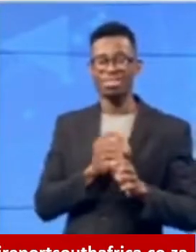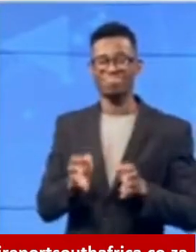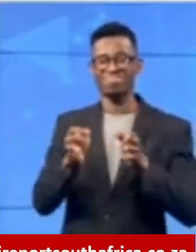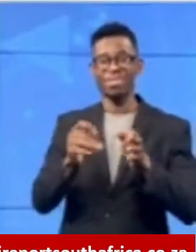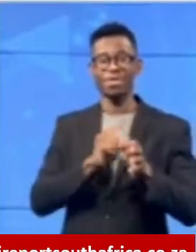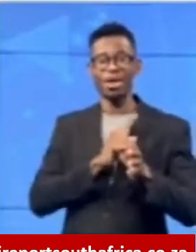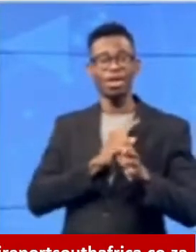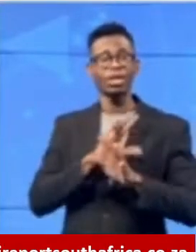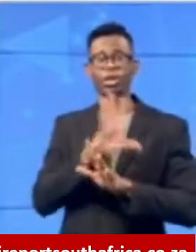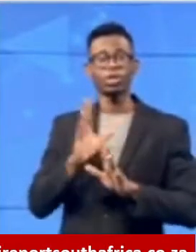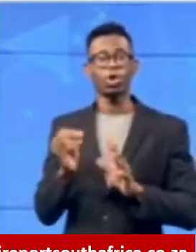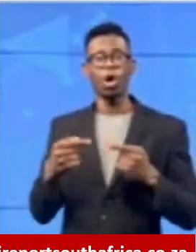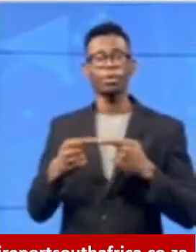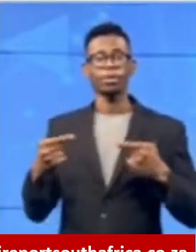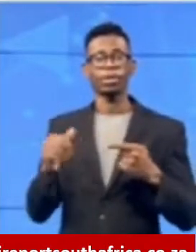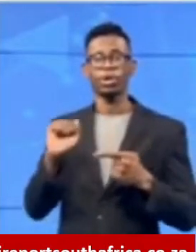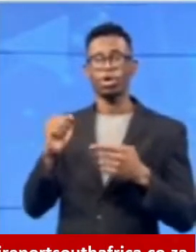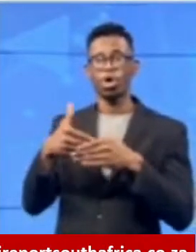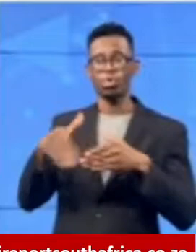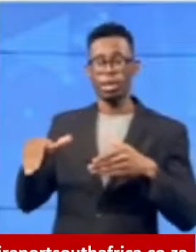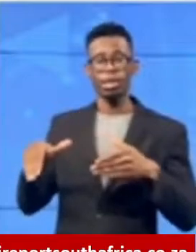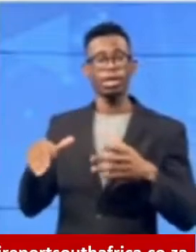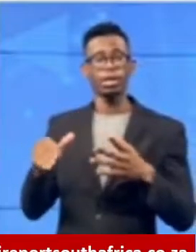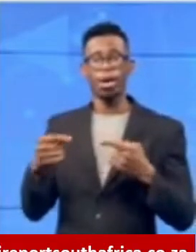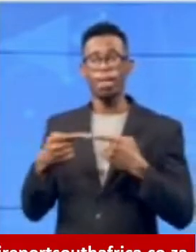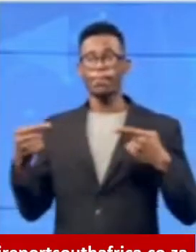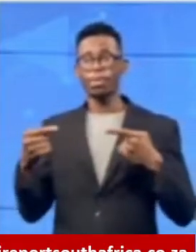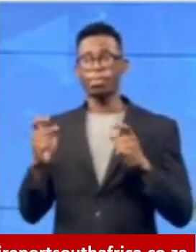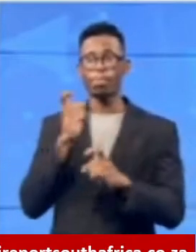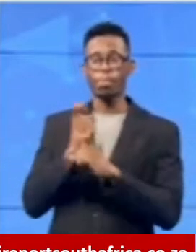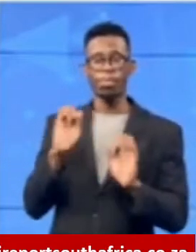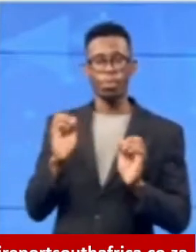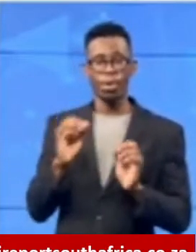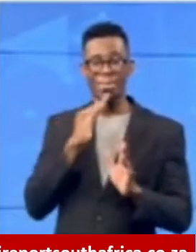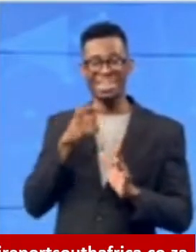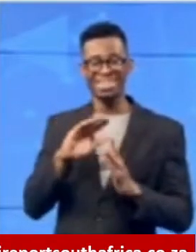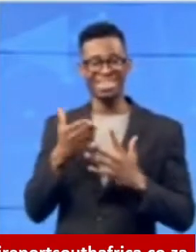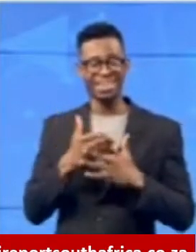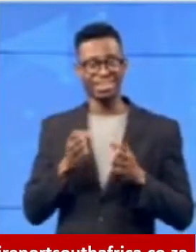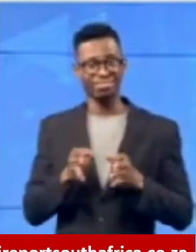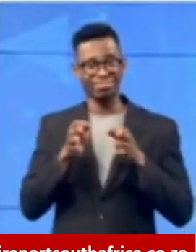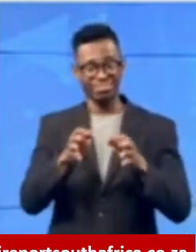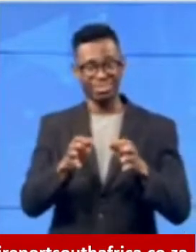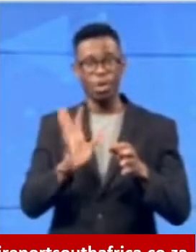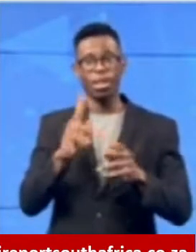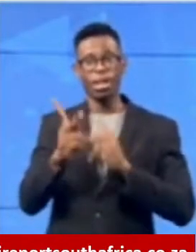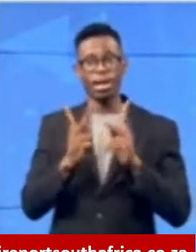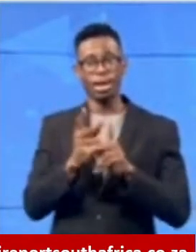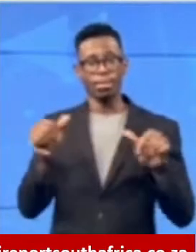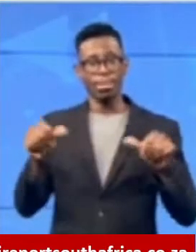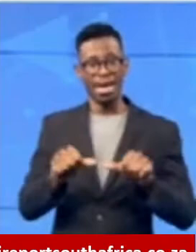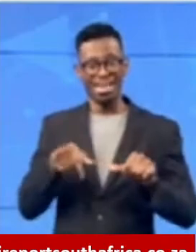your release, Mr. Lux. The case is postponed to this court. This is the trial court. Case postponed